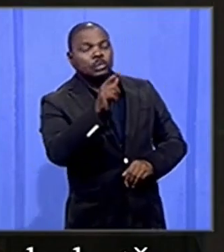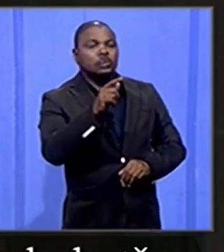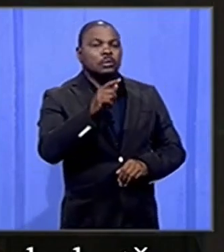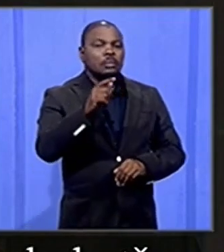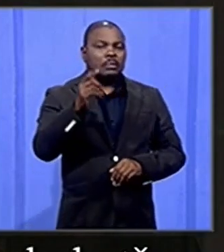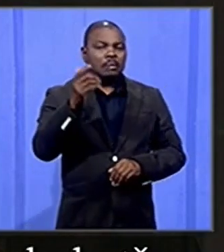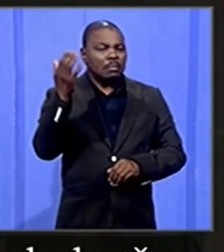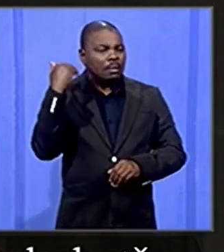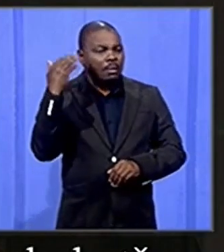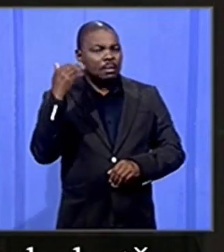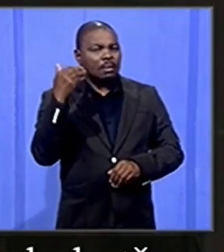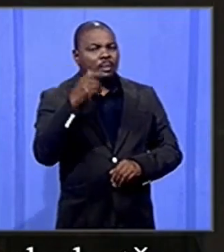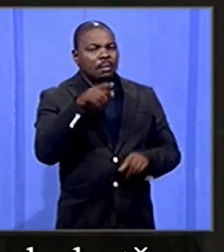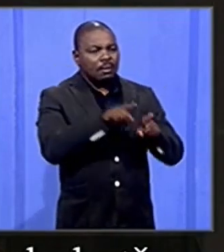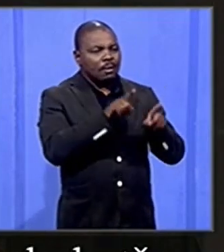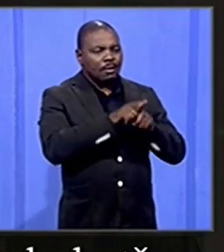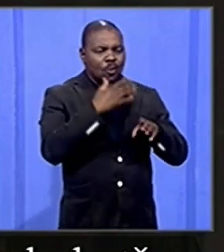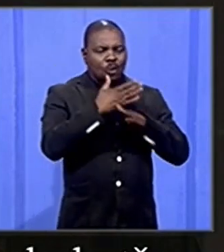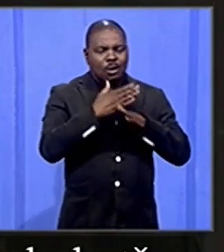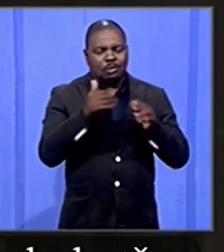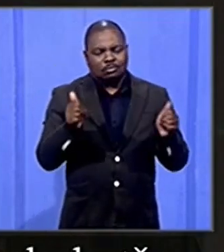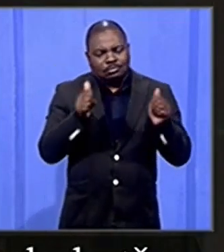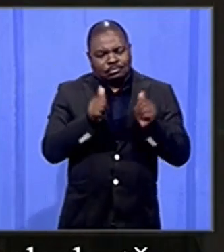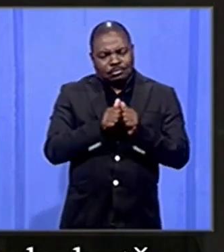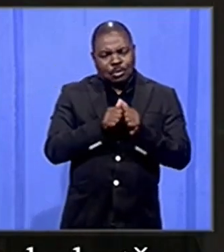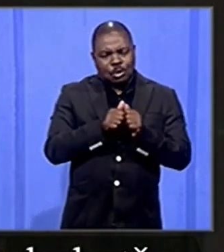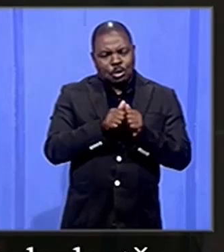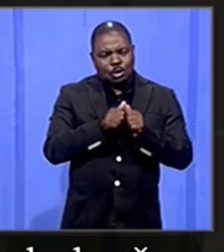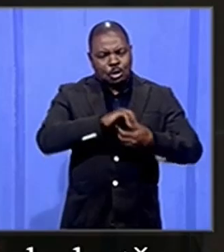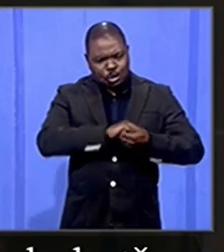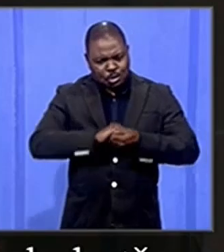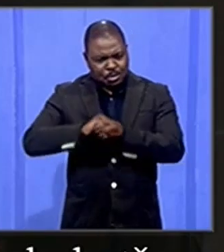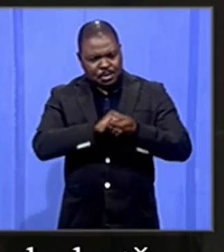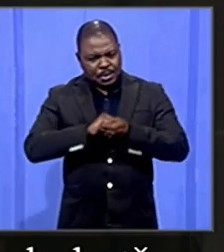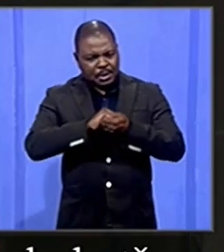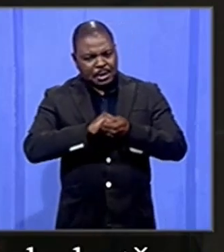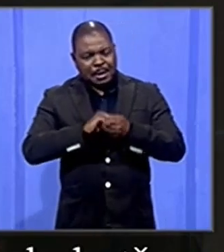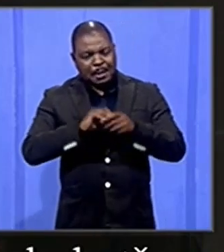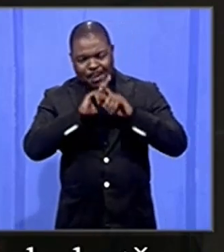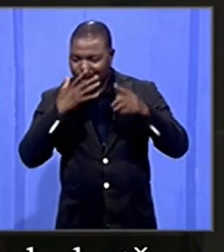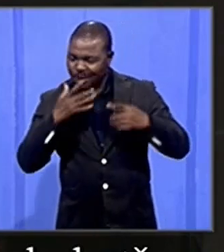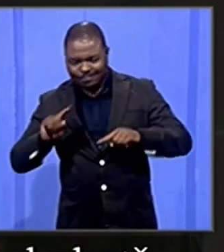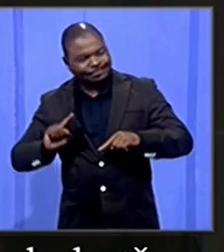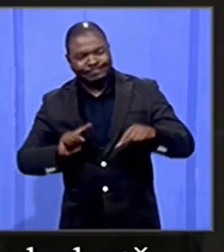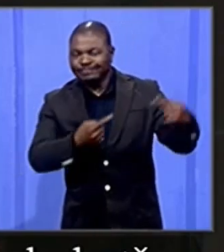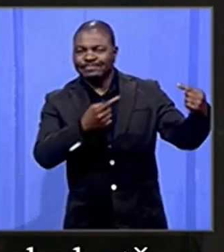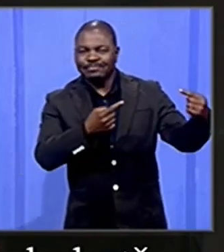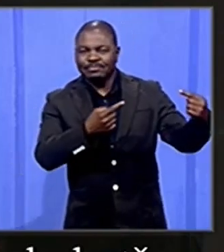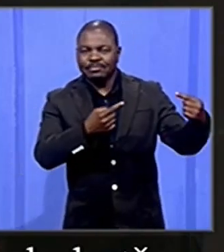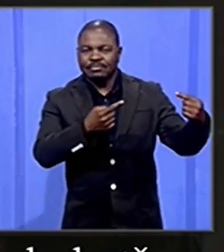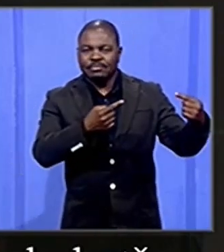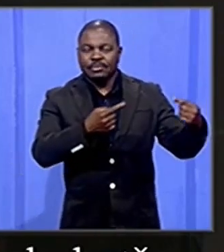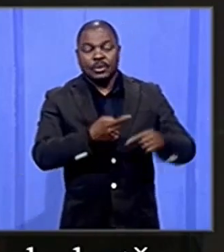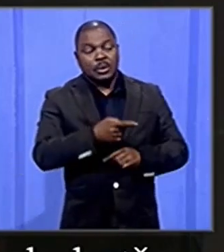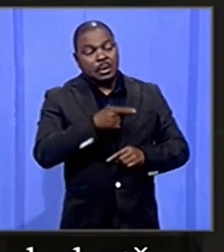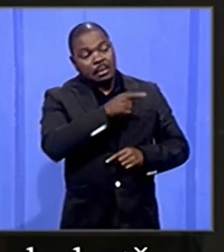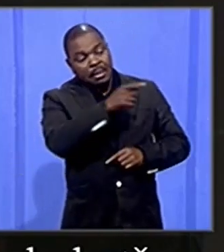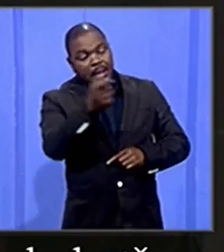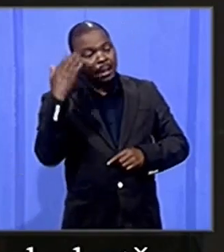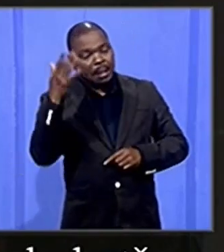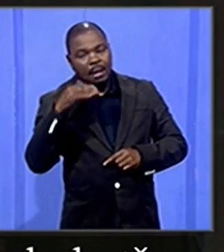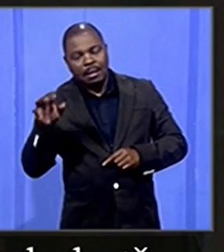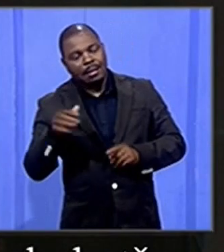been his own comrades, whom he had once looked up to as leaders,